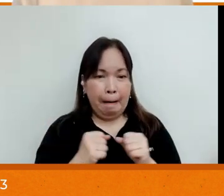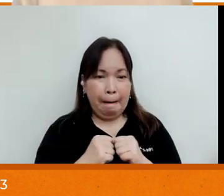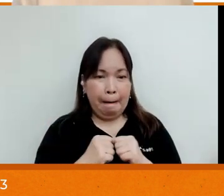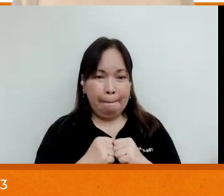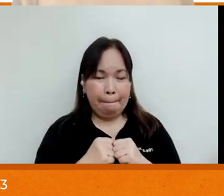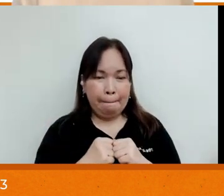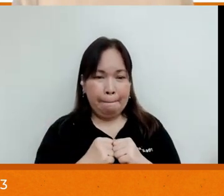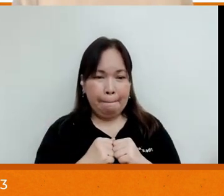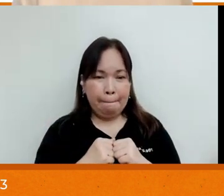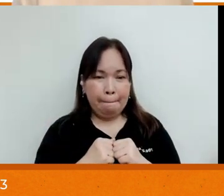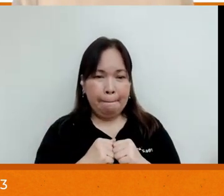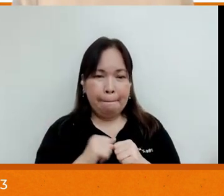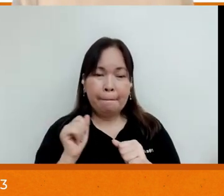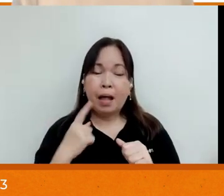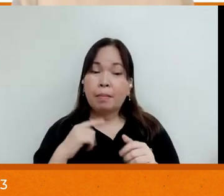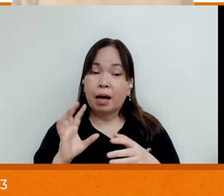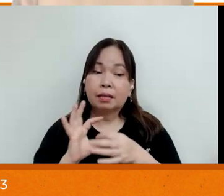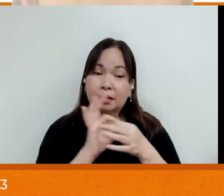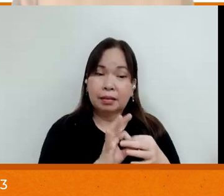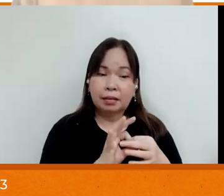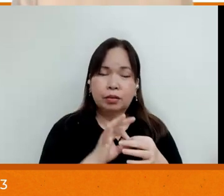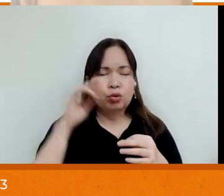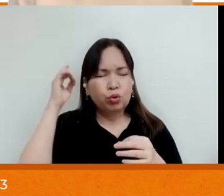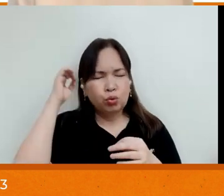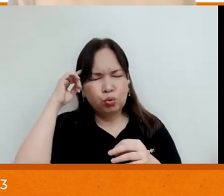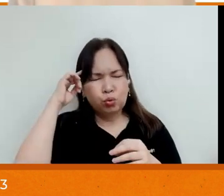kung i-link ko again to neuroscience,